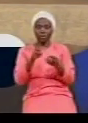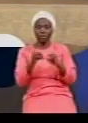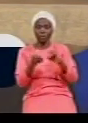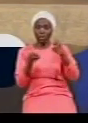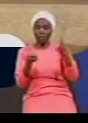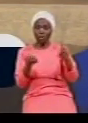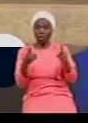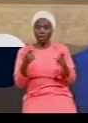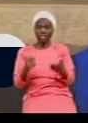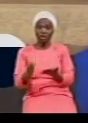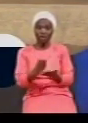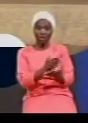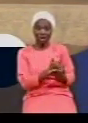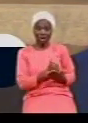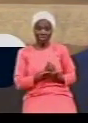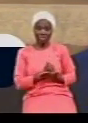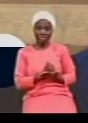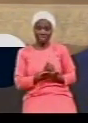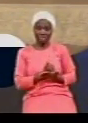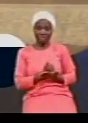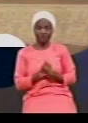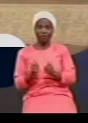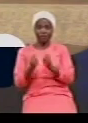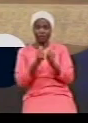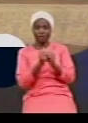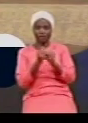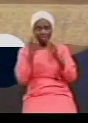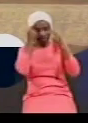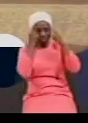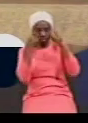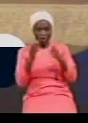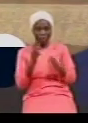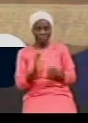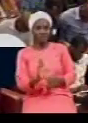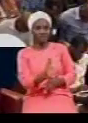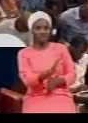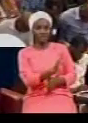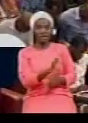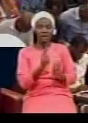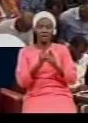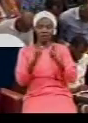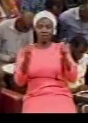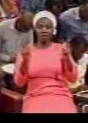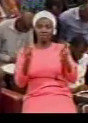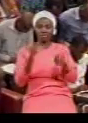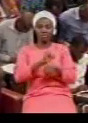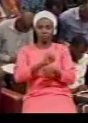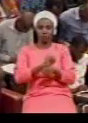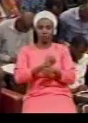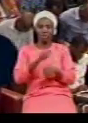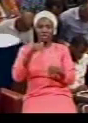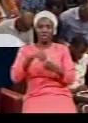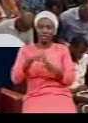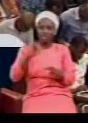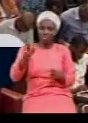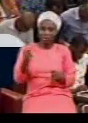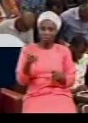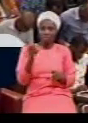consideration of their great commission. Joshua chapter 1 verse